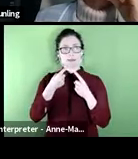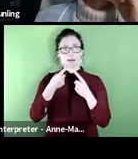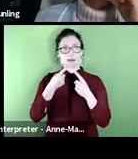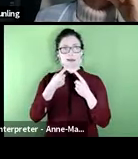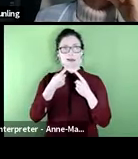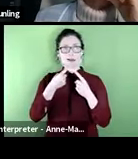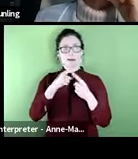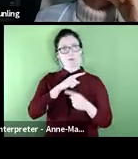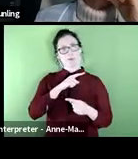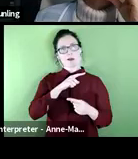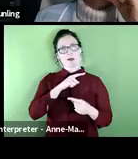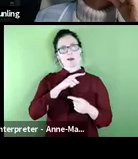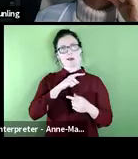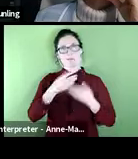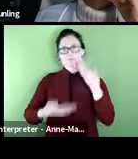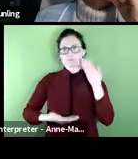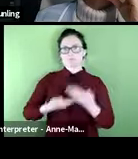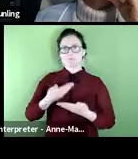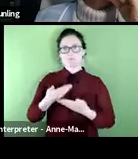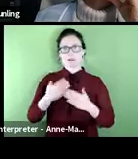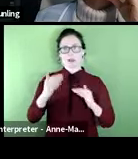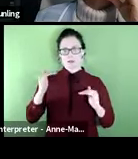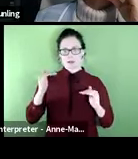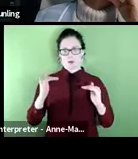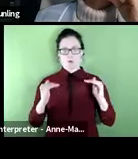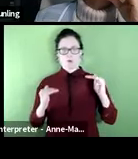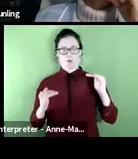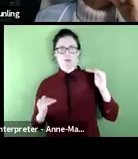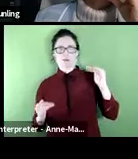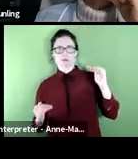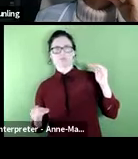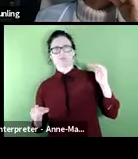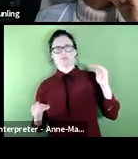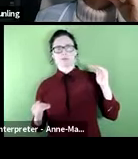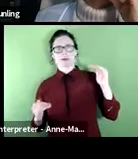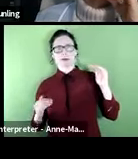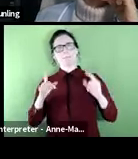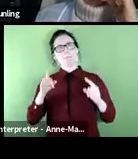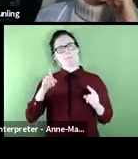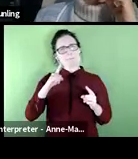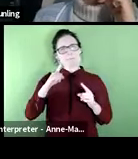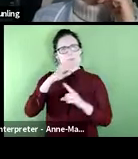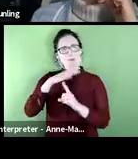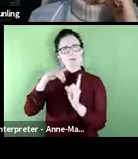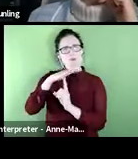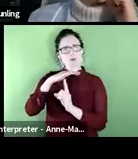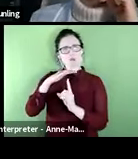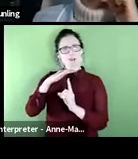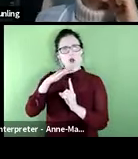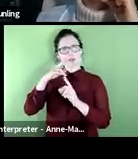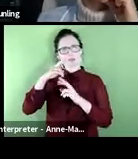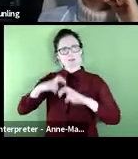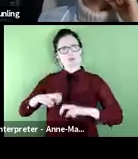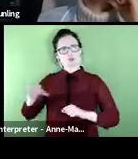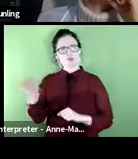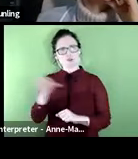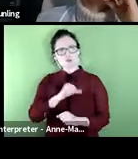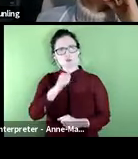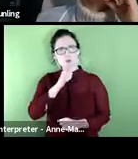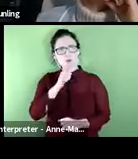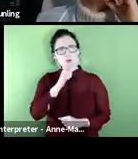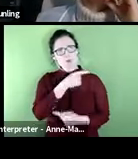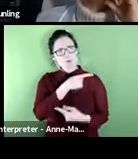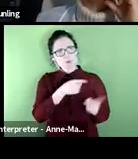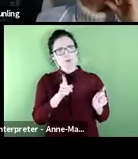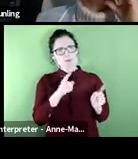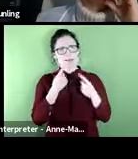rising wealth inequality. So why not a sociologist? So we can utilize those data.